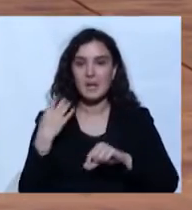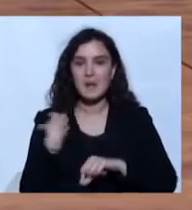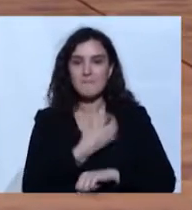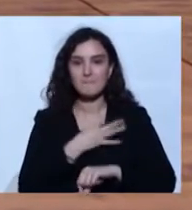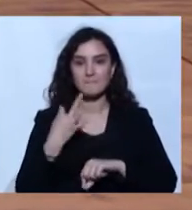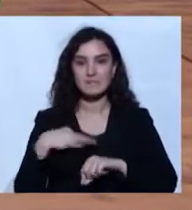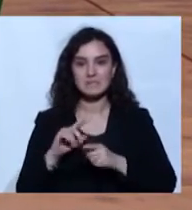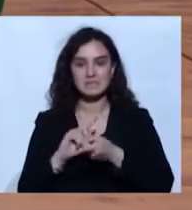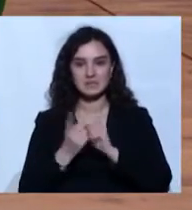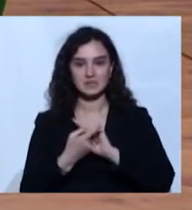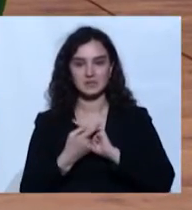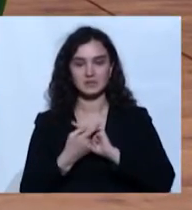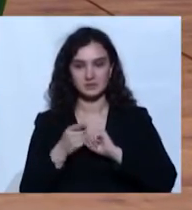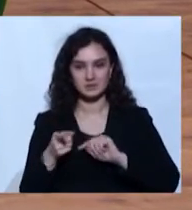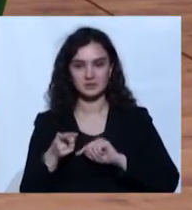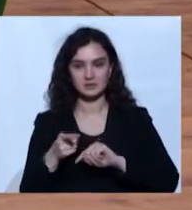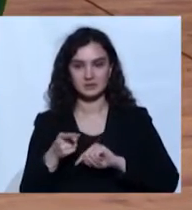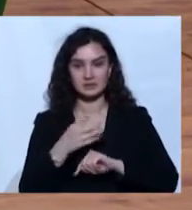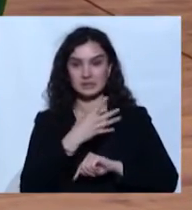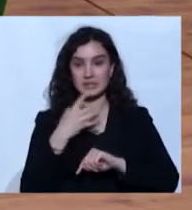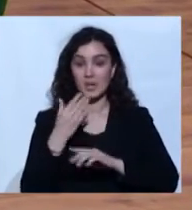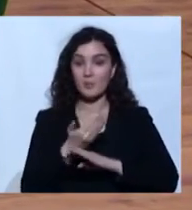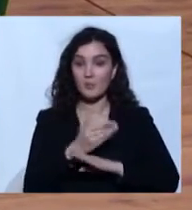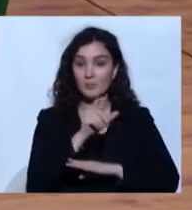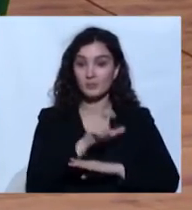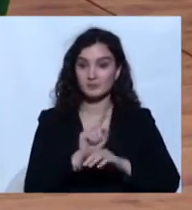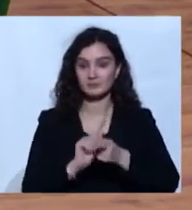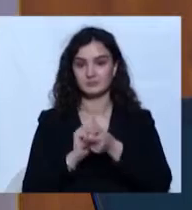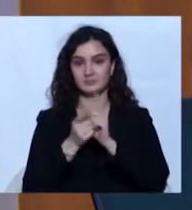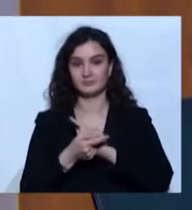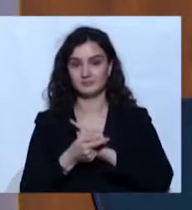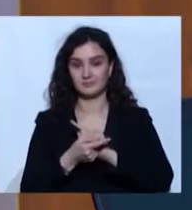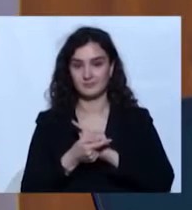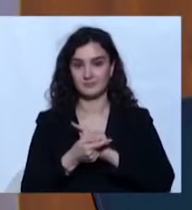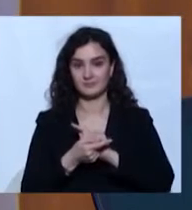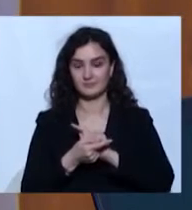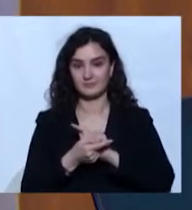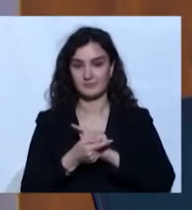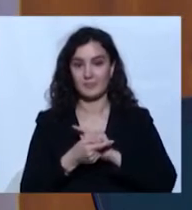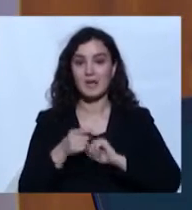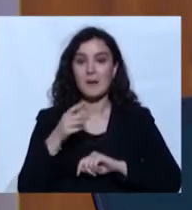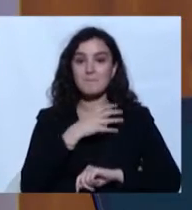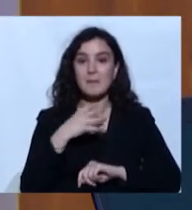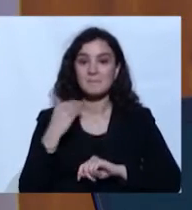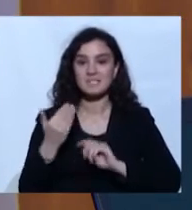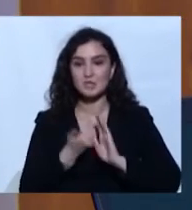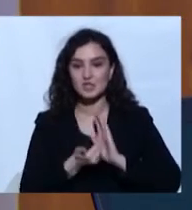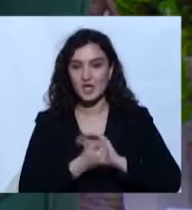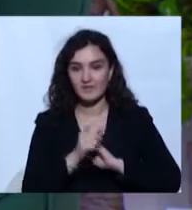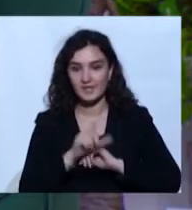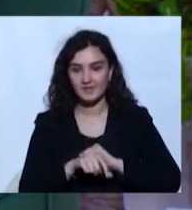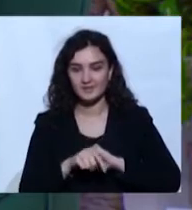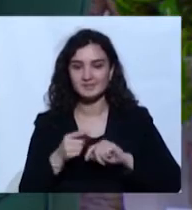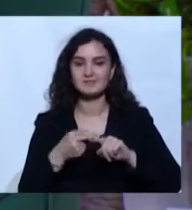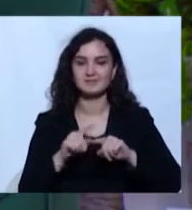the prince becoming the king, of course, and the pauper becoming that king's advisor. Yes,